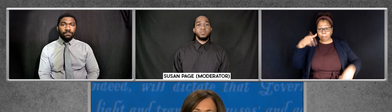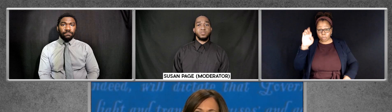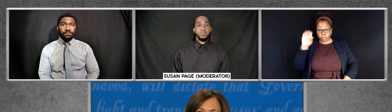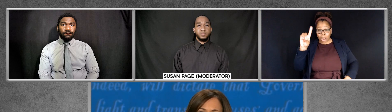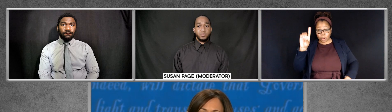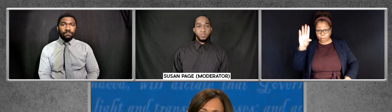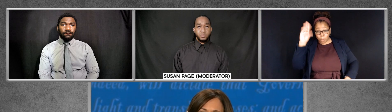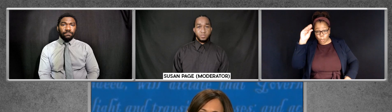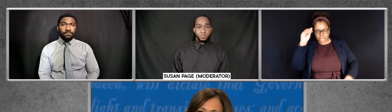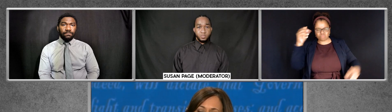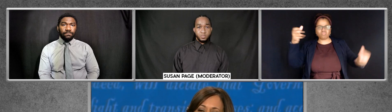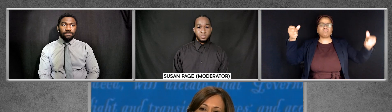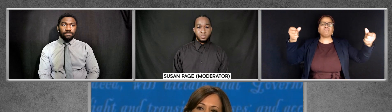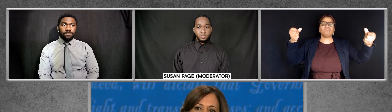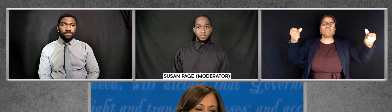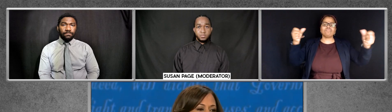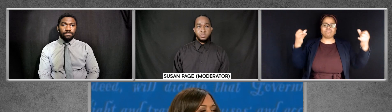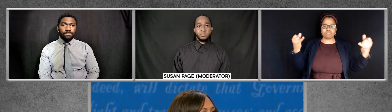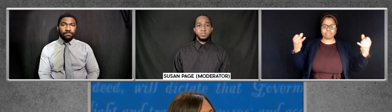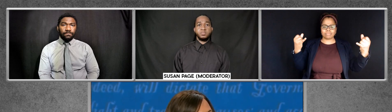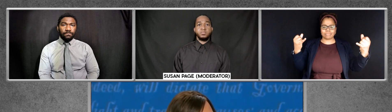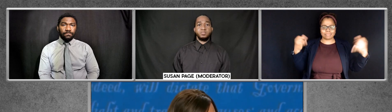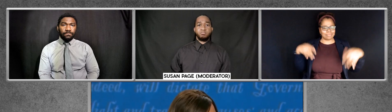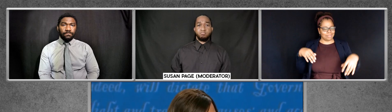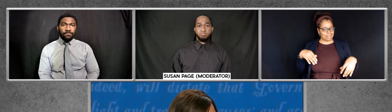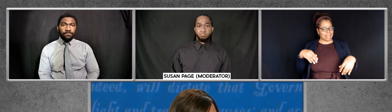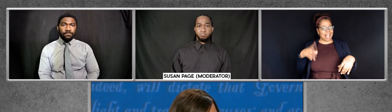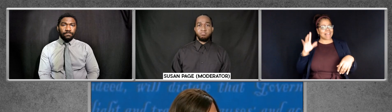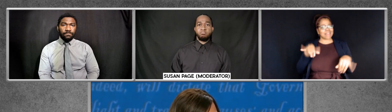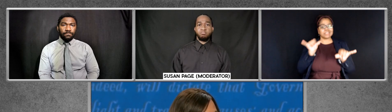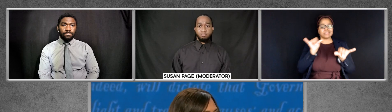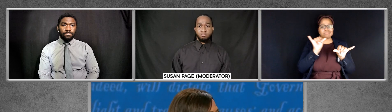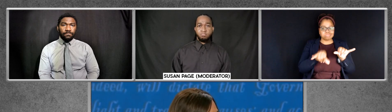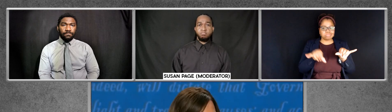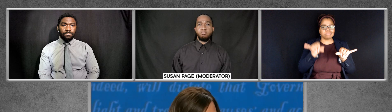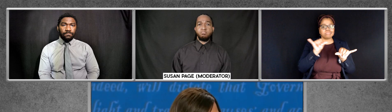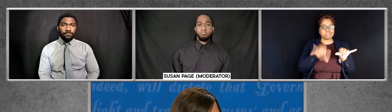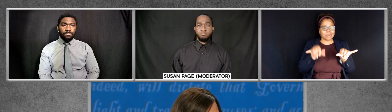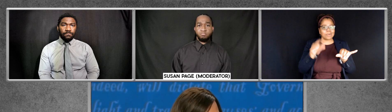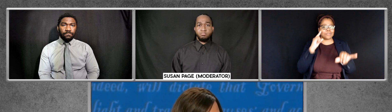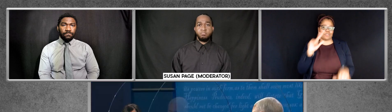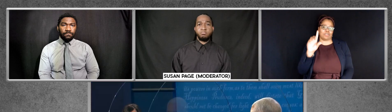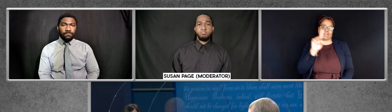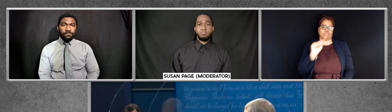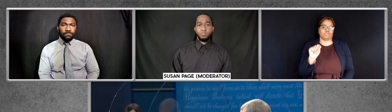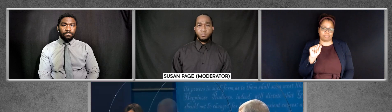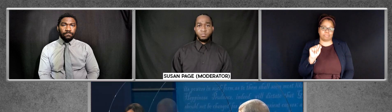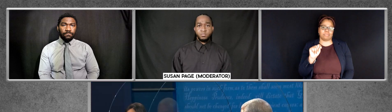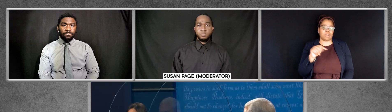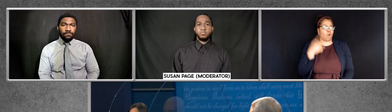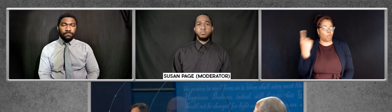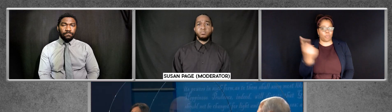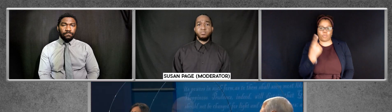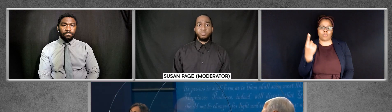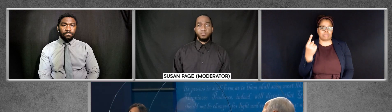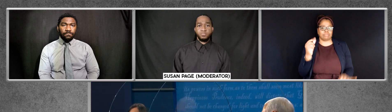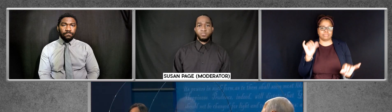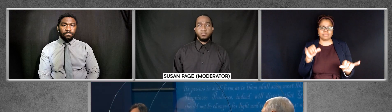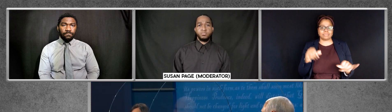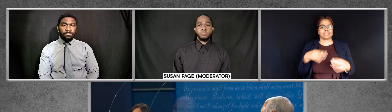And this is a part of a pattern of Donald Trump's. He